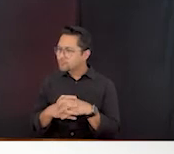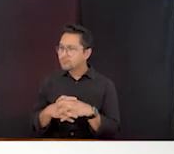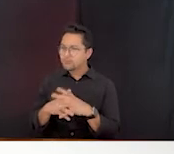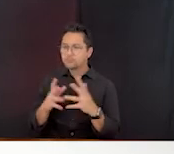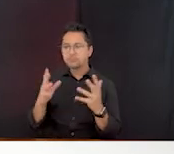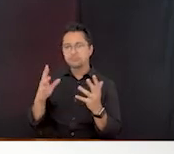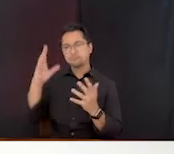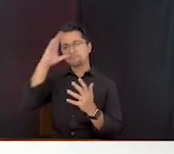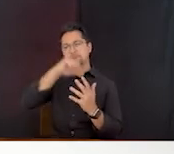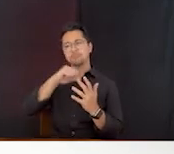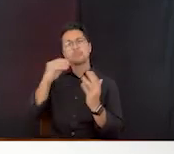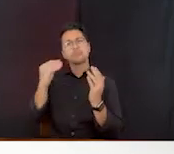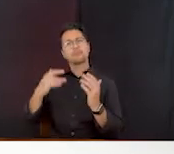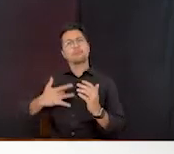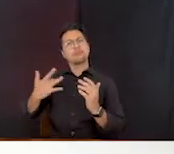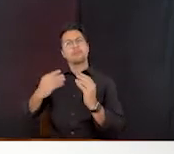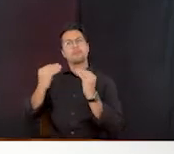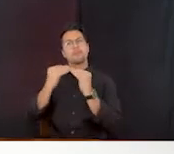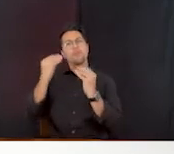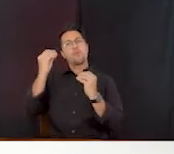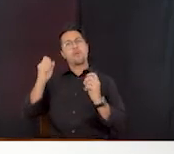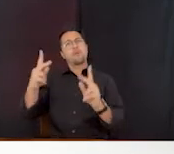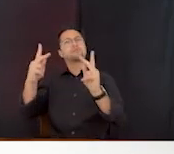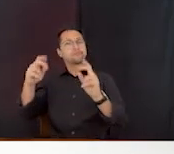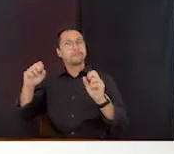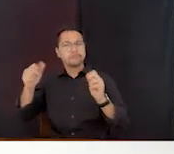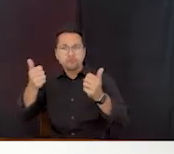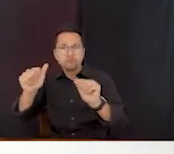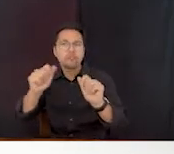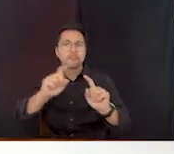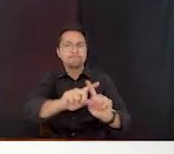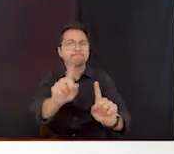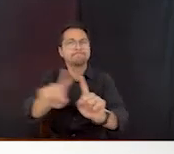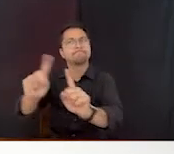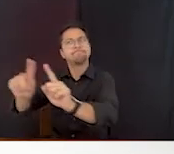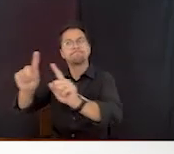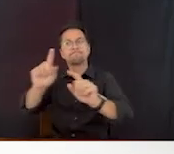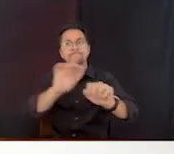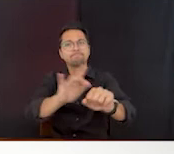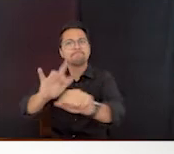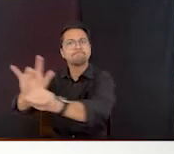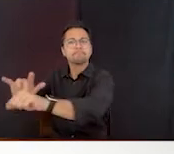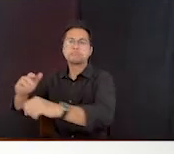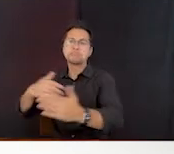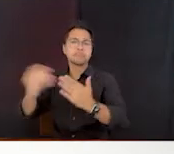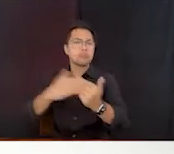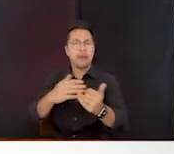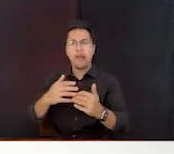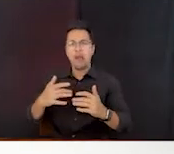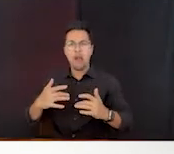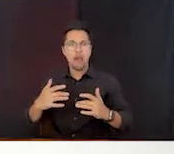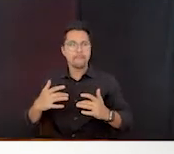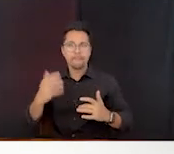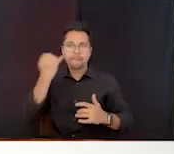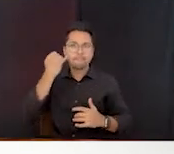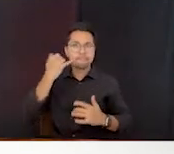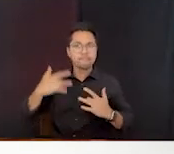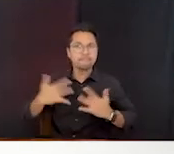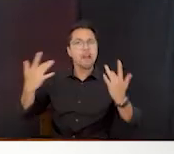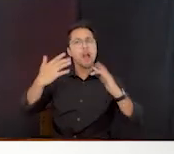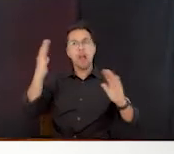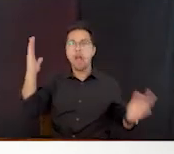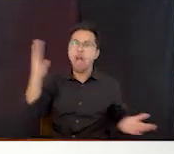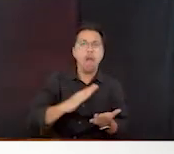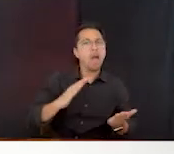guess, more opportunities to do different things, and despite not as much going on and not as much of a campus